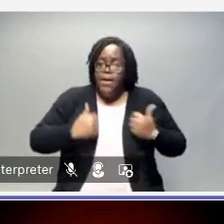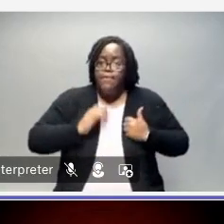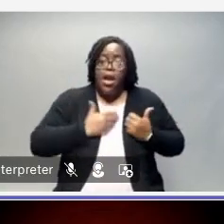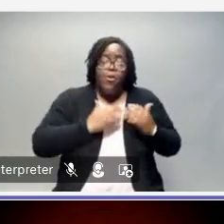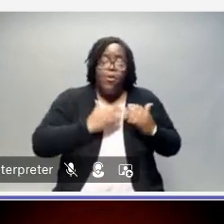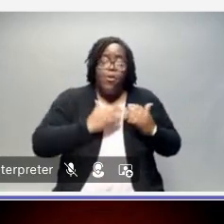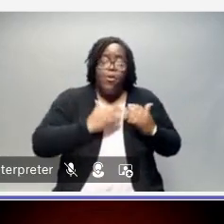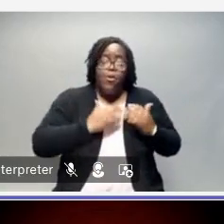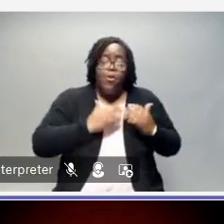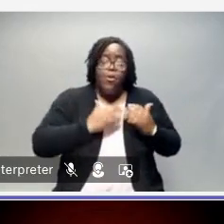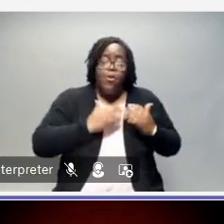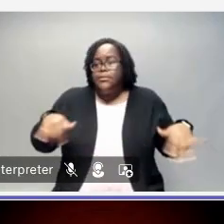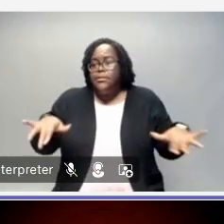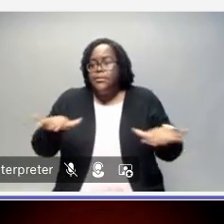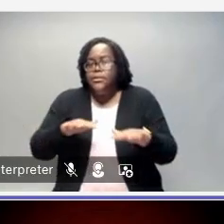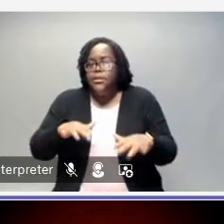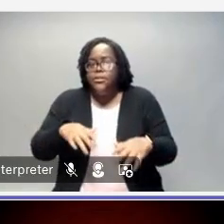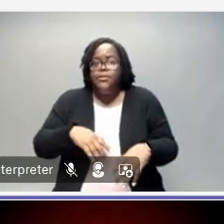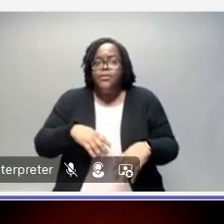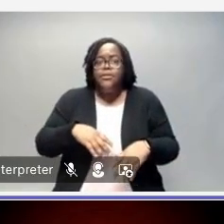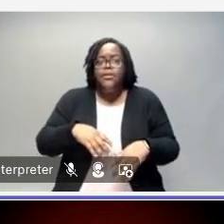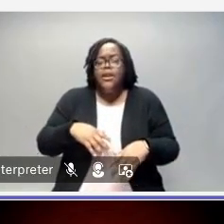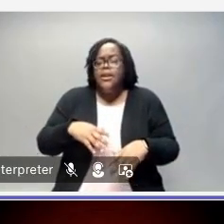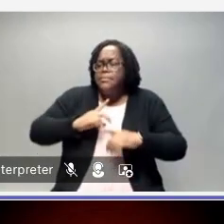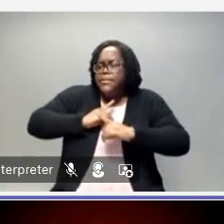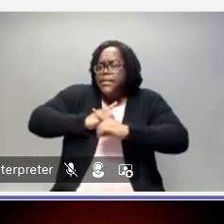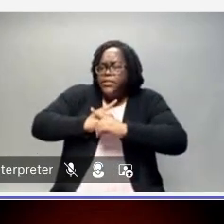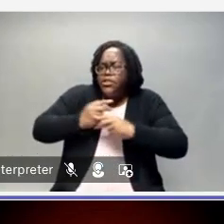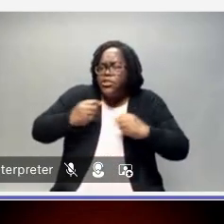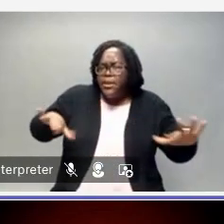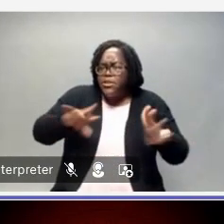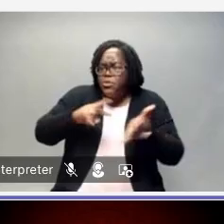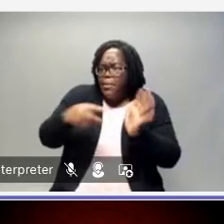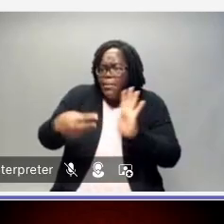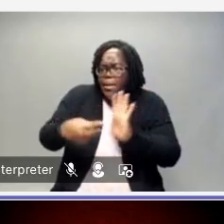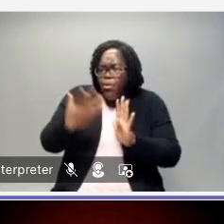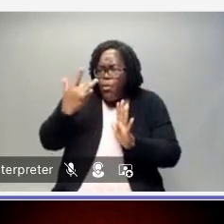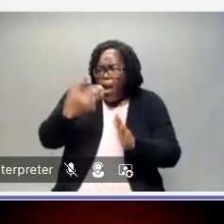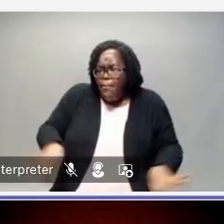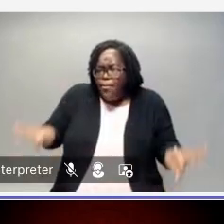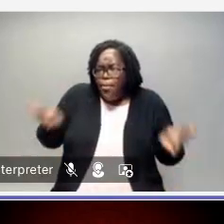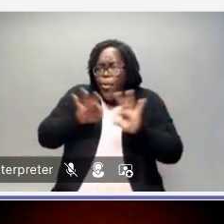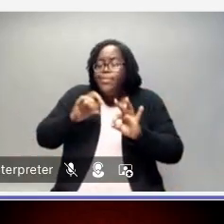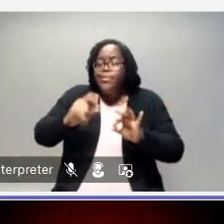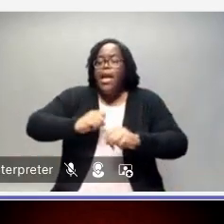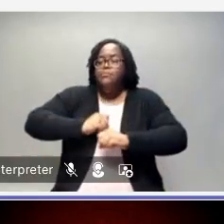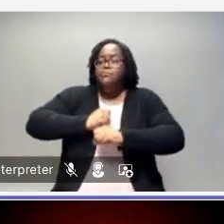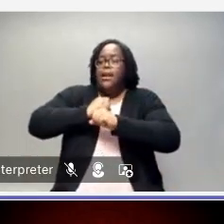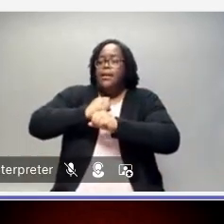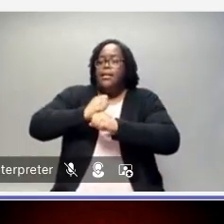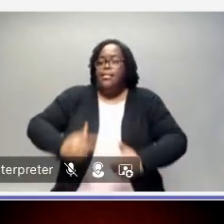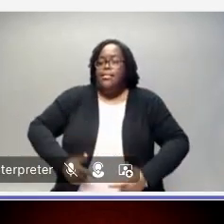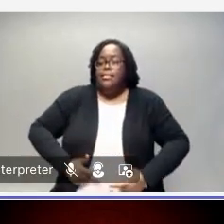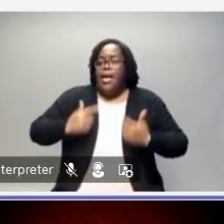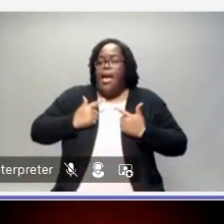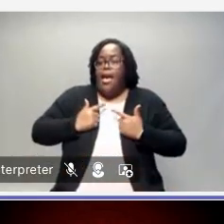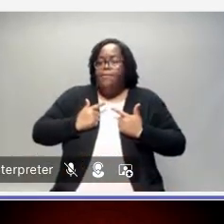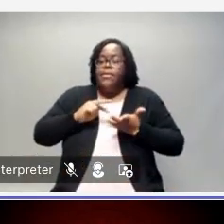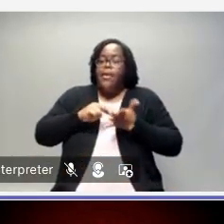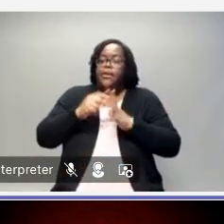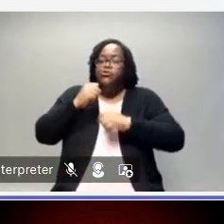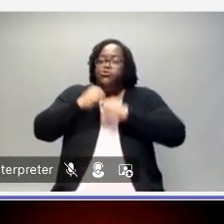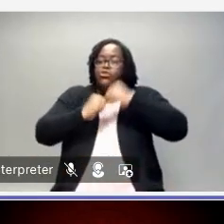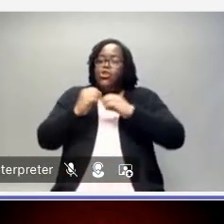and home hardening. What is defensible space and why is it so important? It protects life by making the structure more survivable during